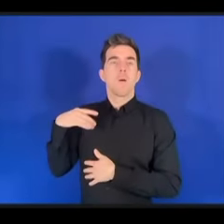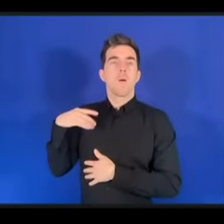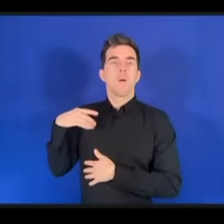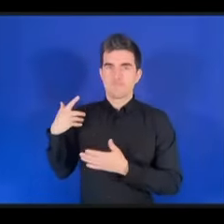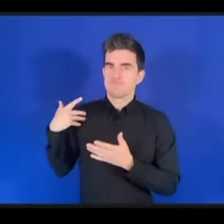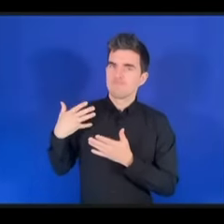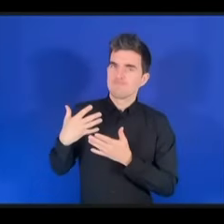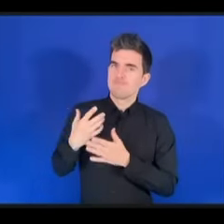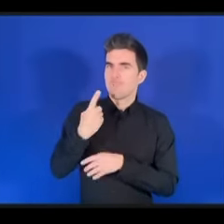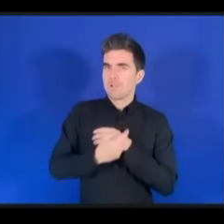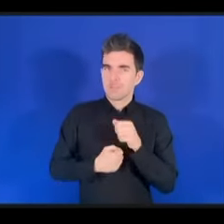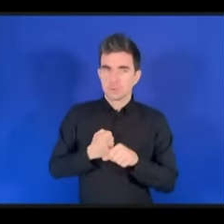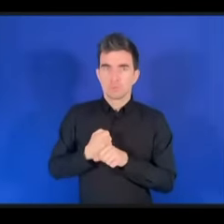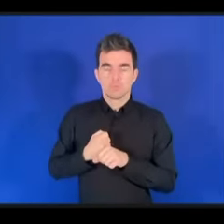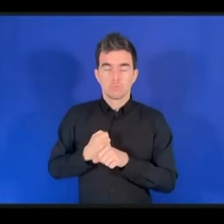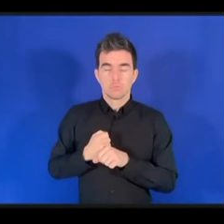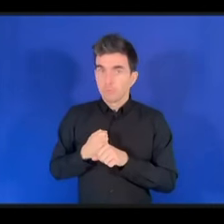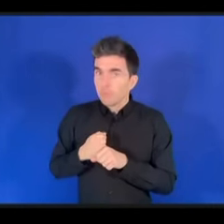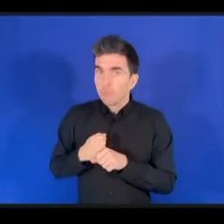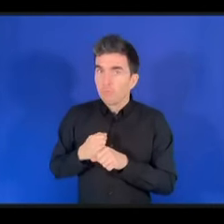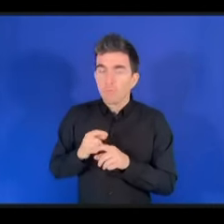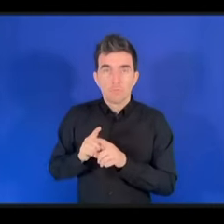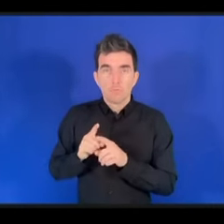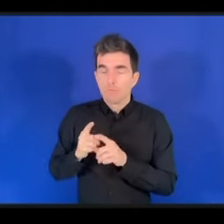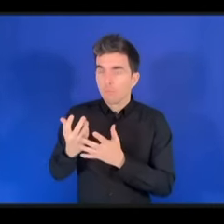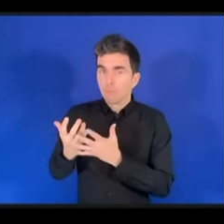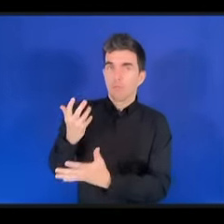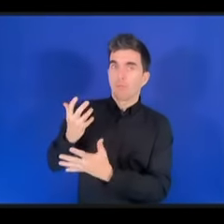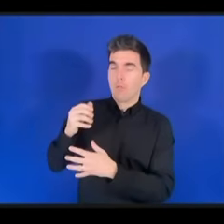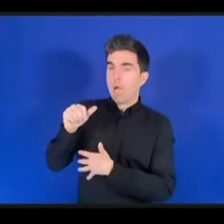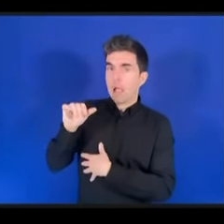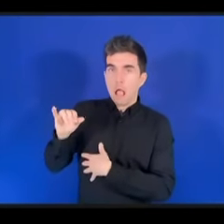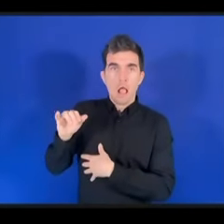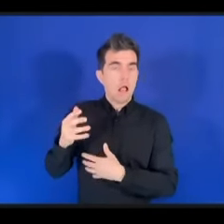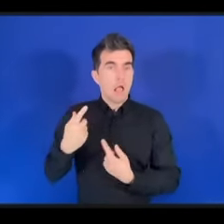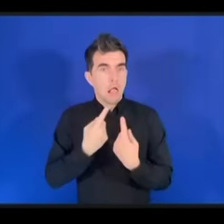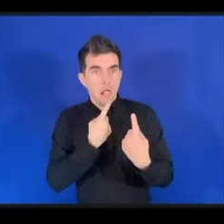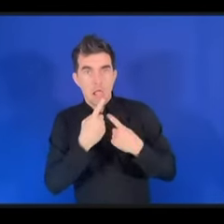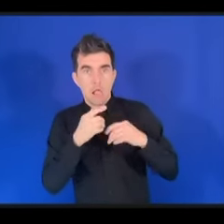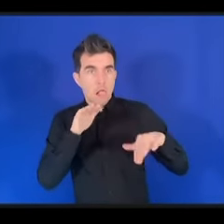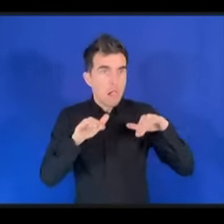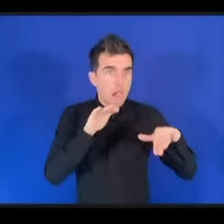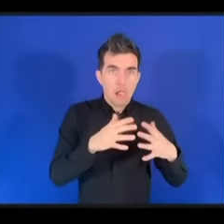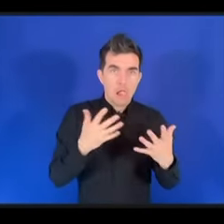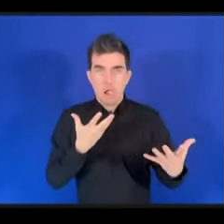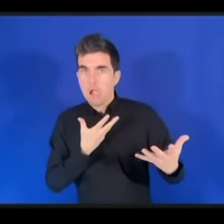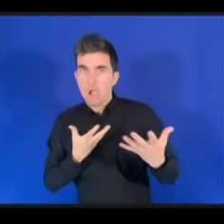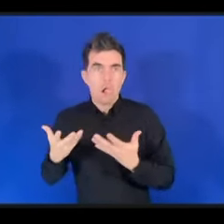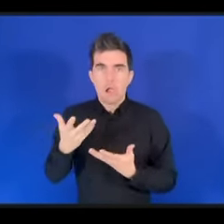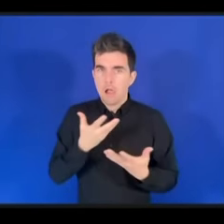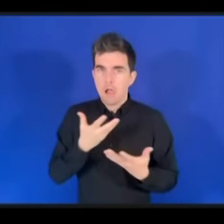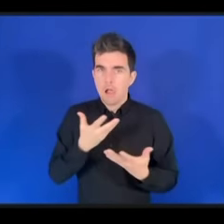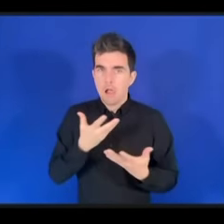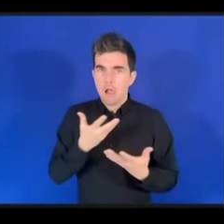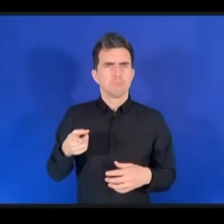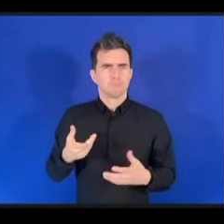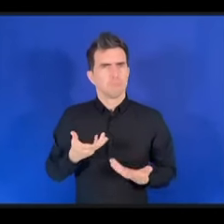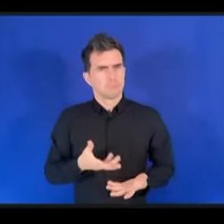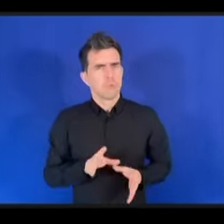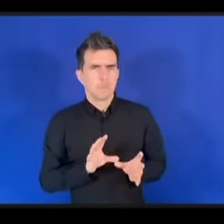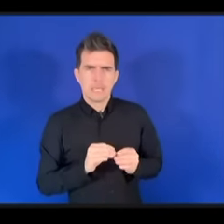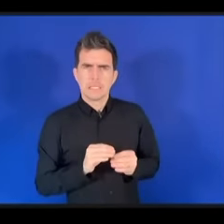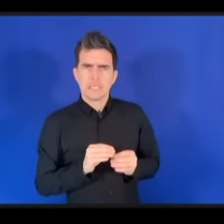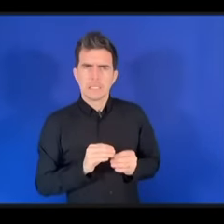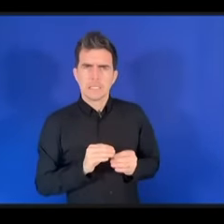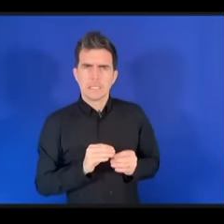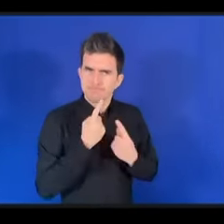IGF multi-stakeholder approach, I hope Japan did its share of contribution to